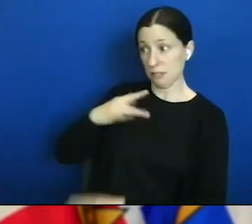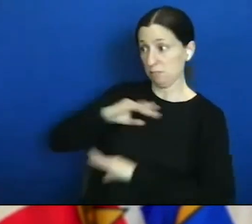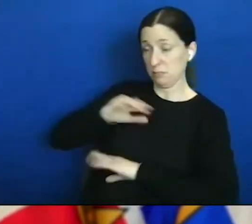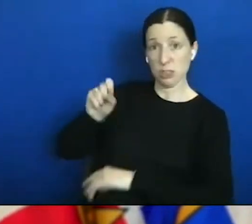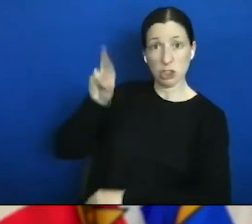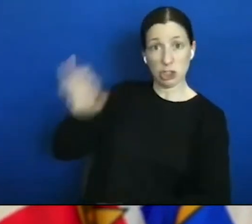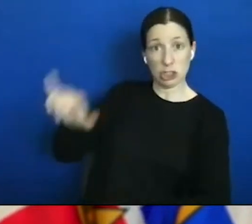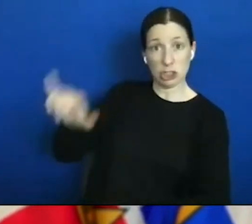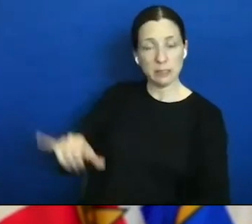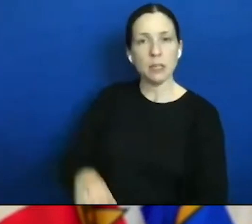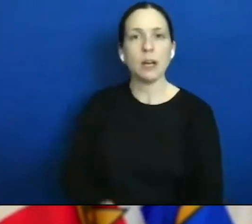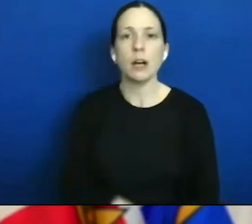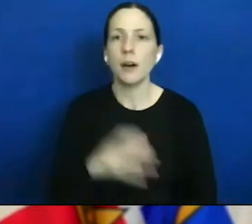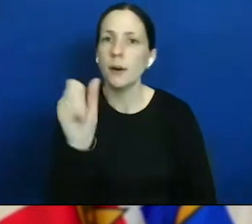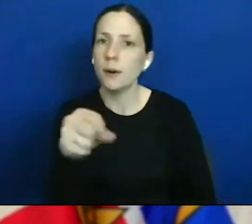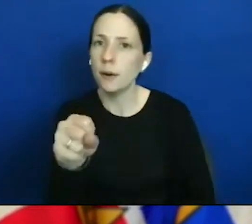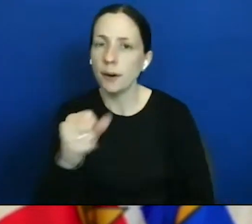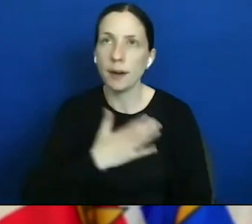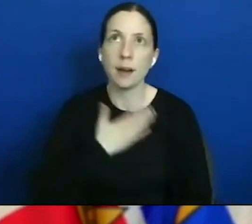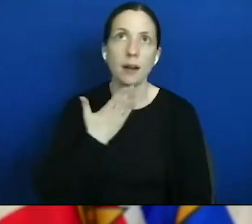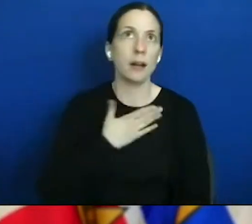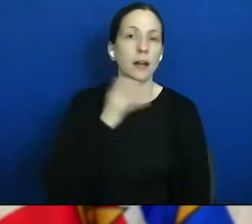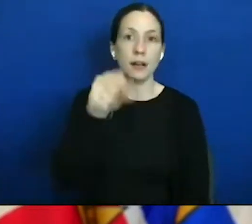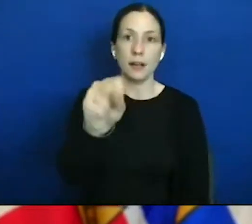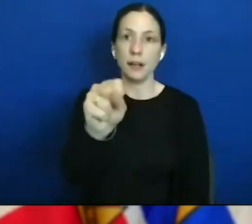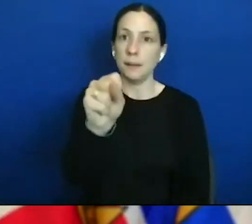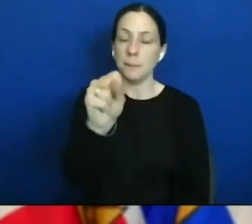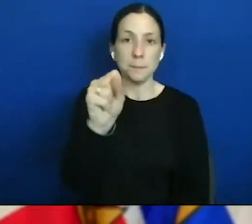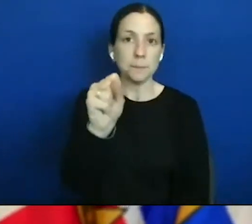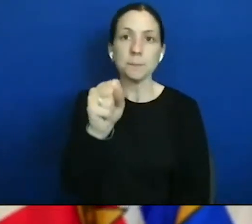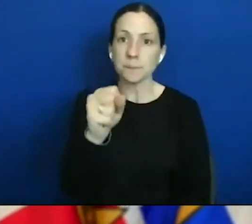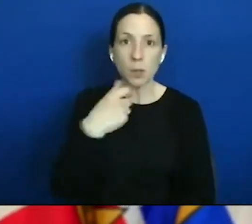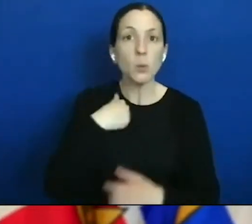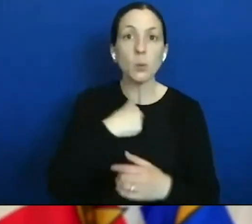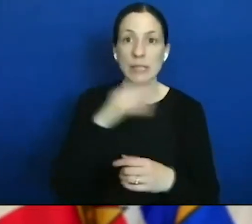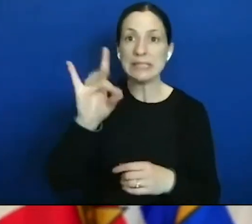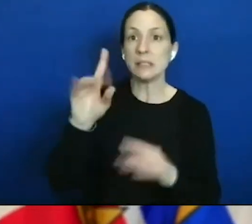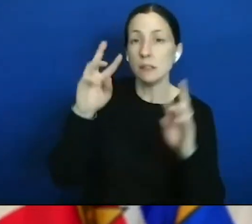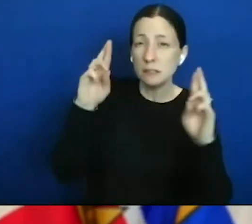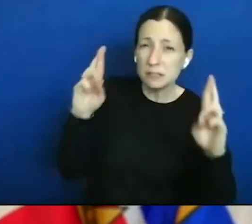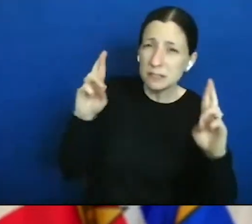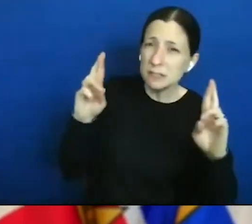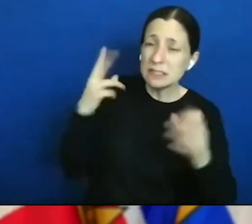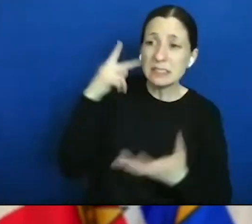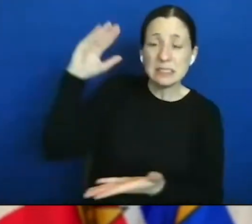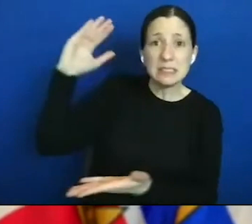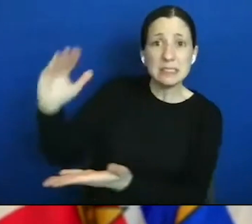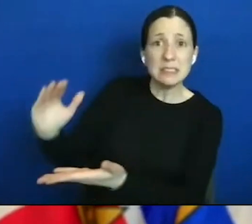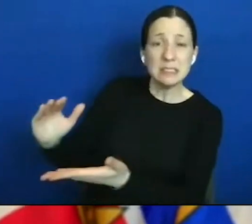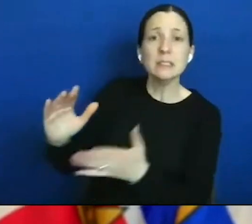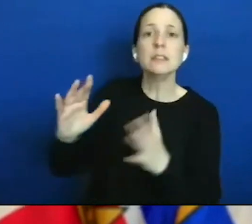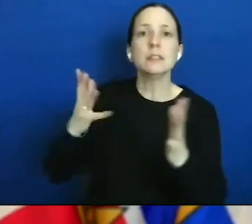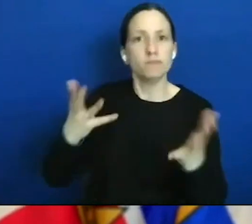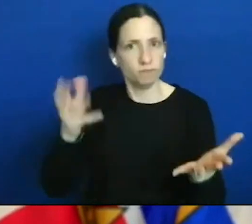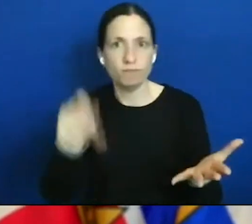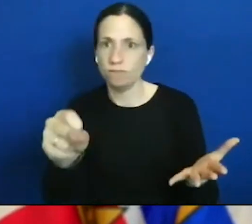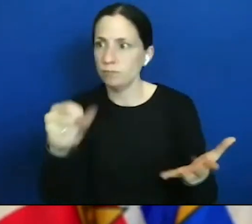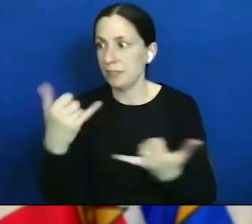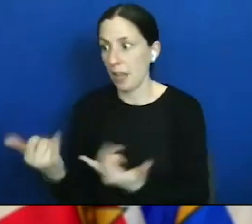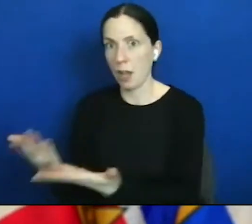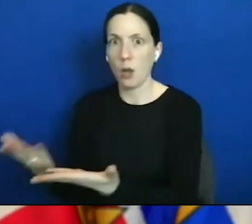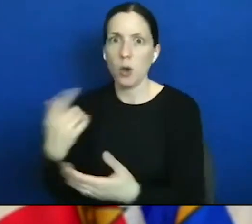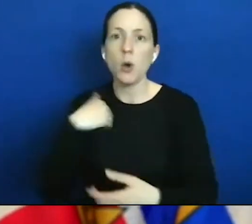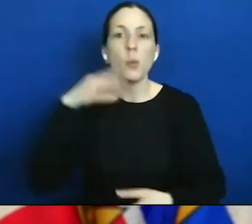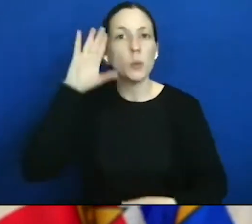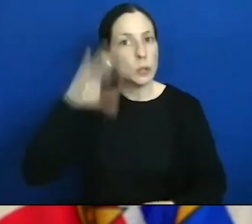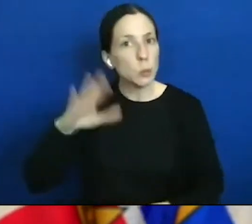Surrey? Absolutely. This is absolutely what we were hoping to see. We knew that was an area where we had